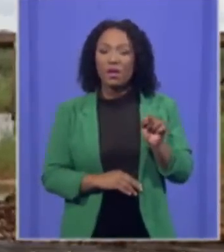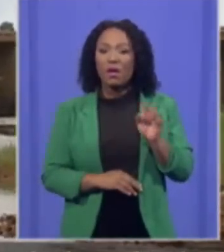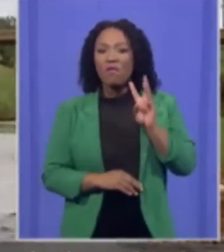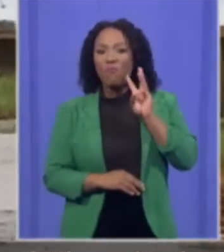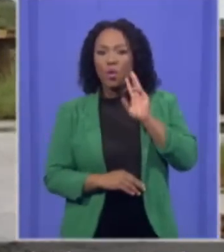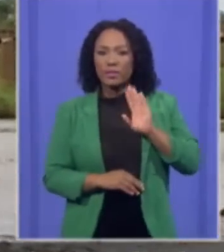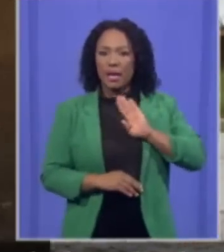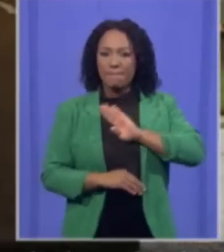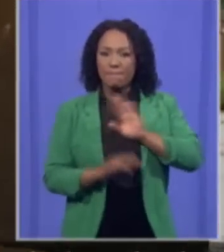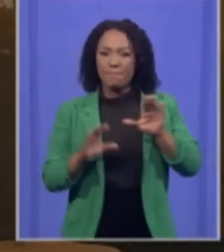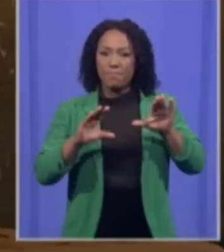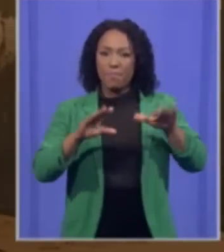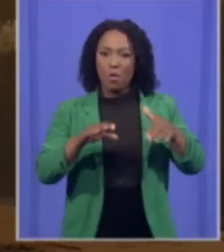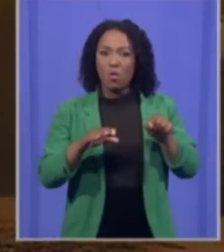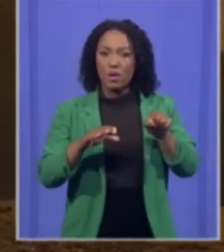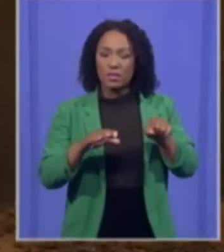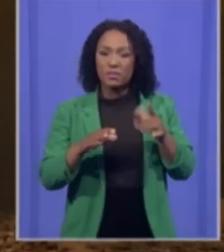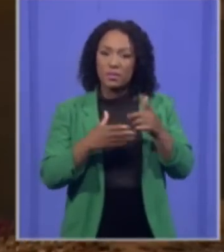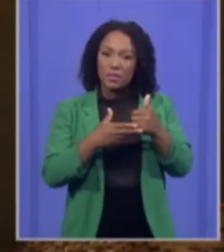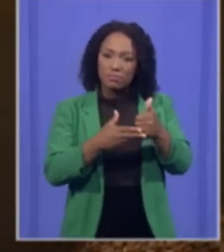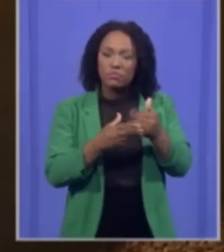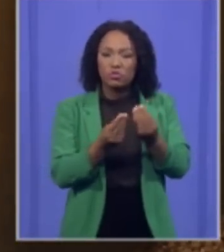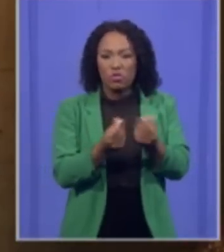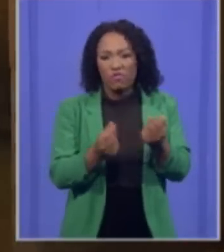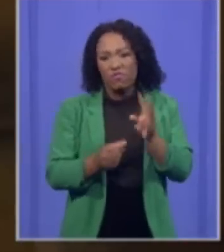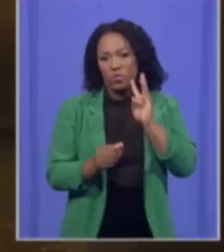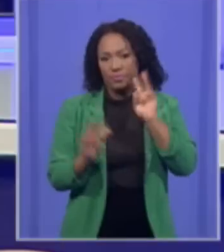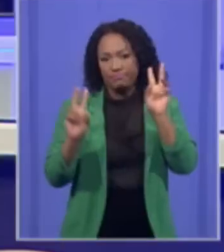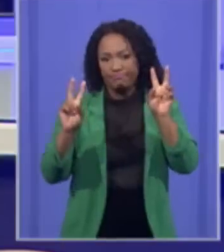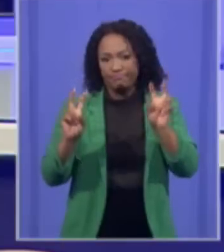tla ka tharollo malebana le tlhaelelo ya meetse.